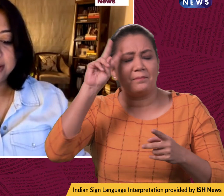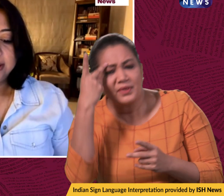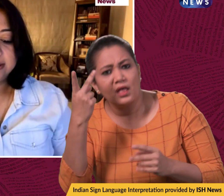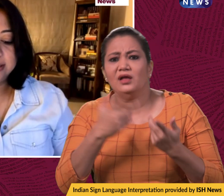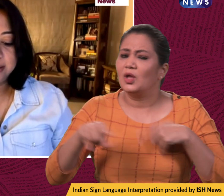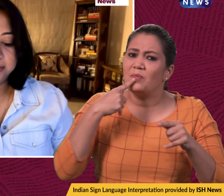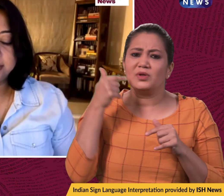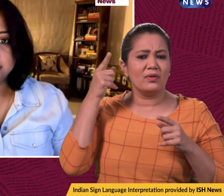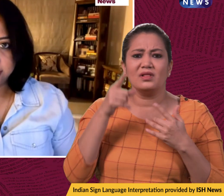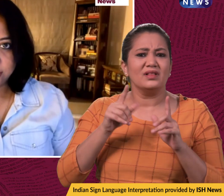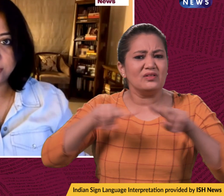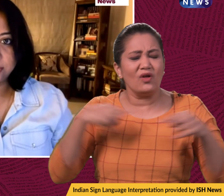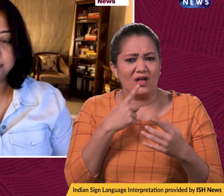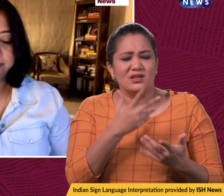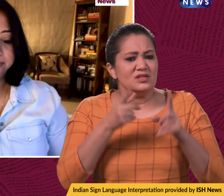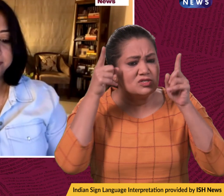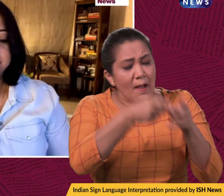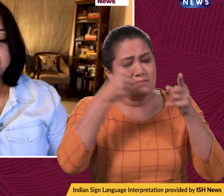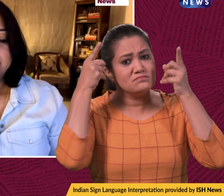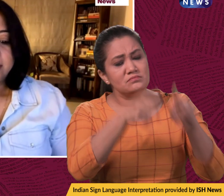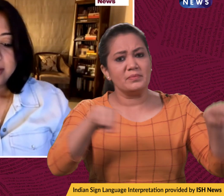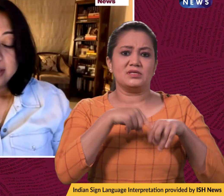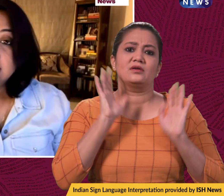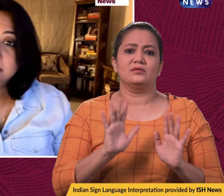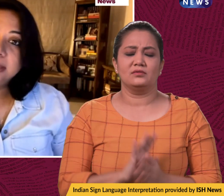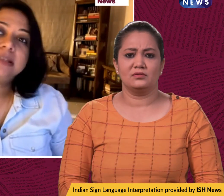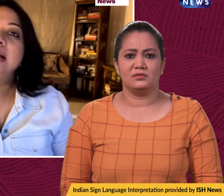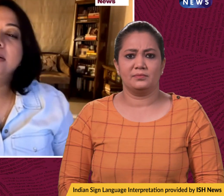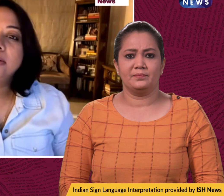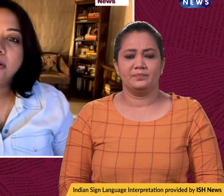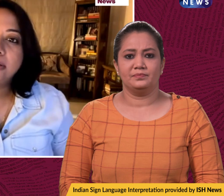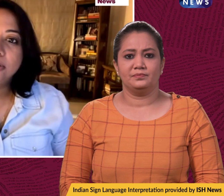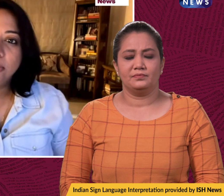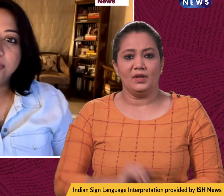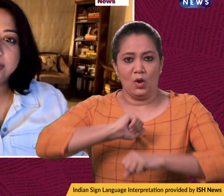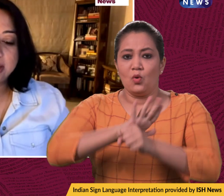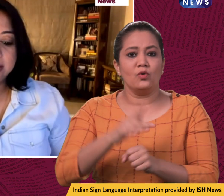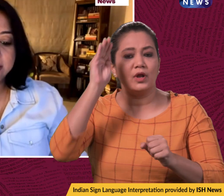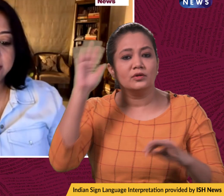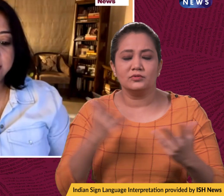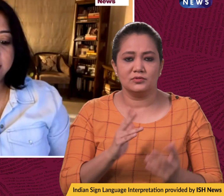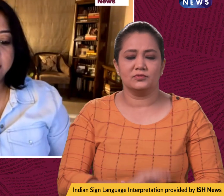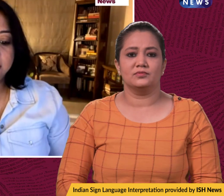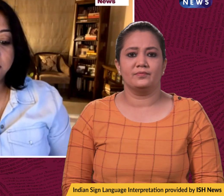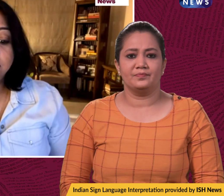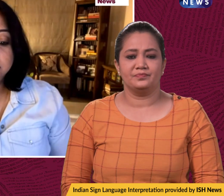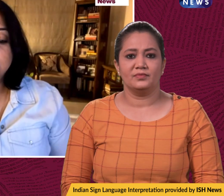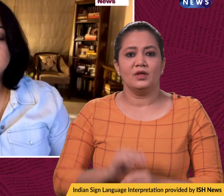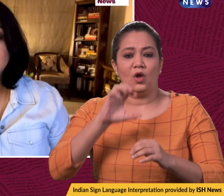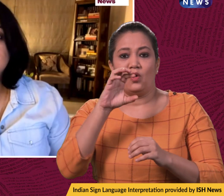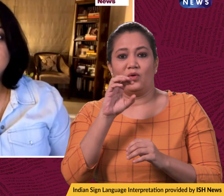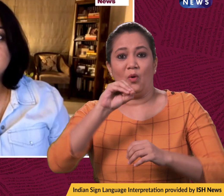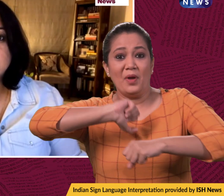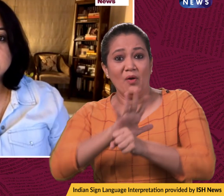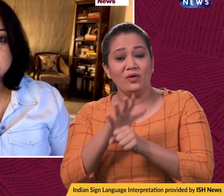failure is the lamest excuse. An update now on COVID and the movement